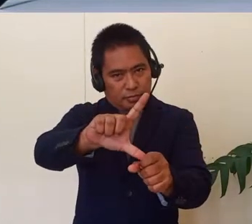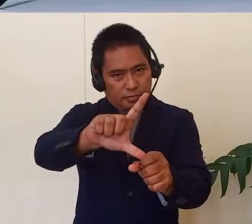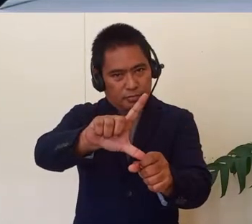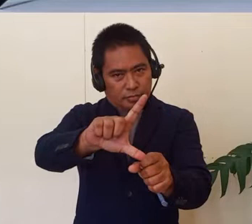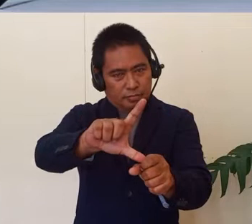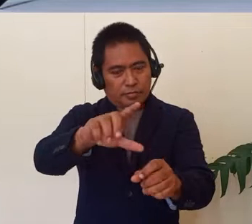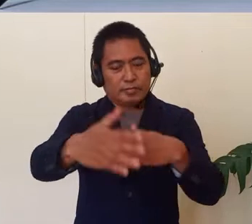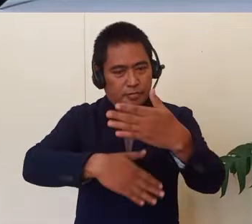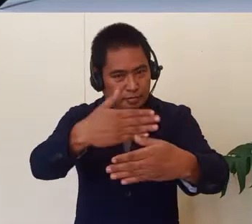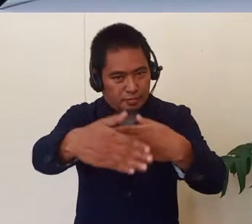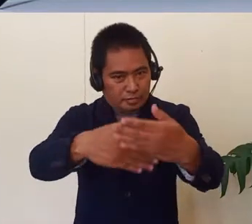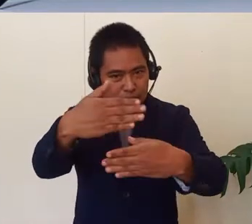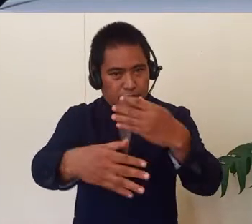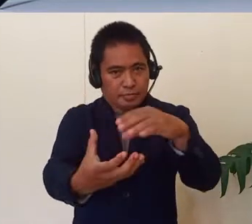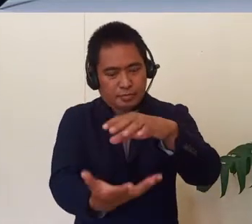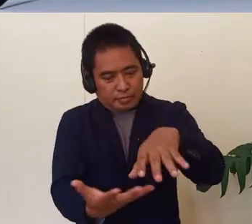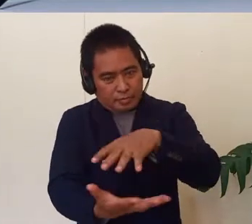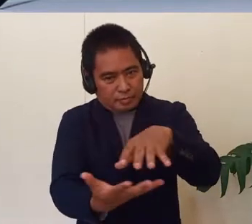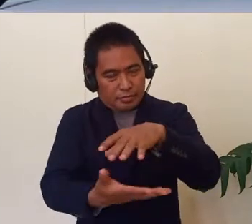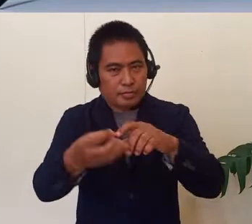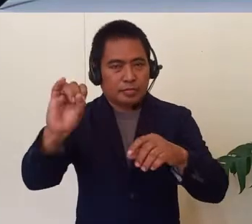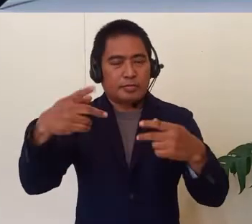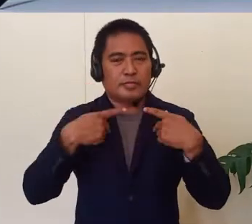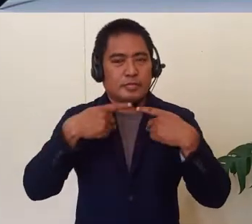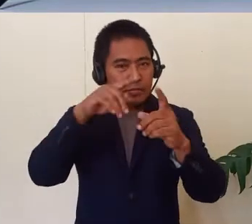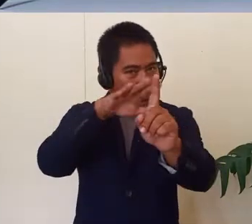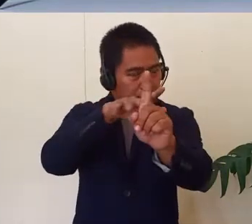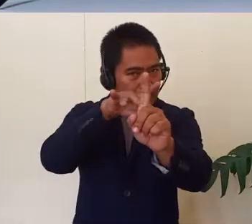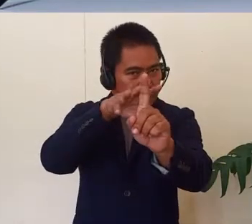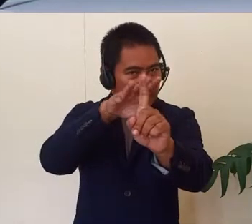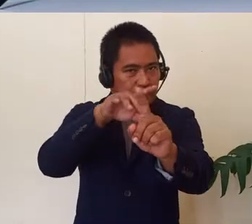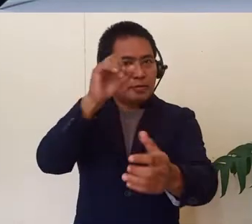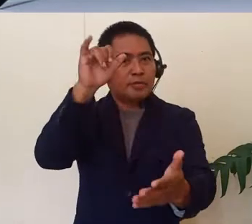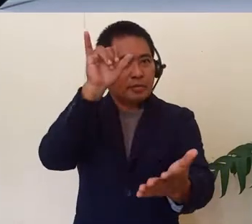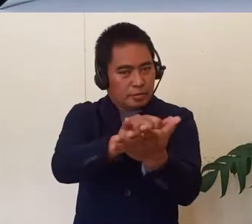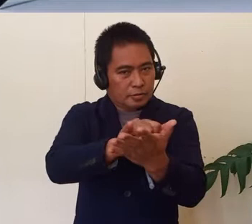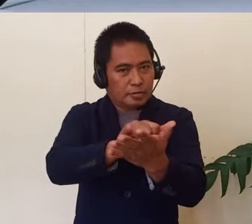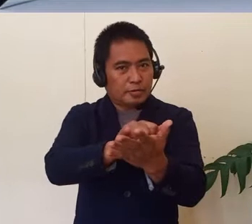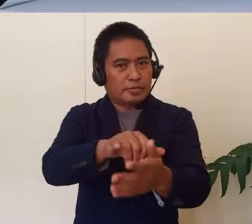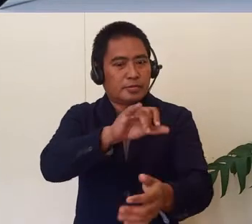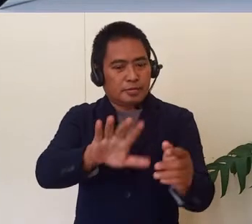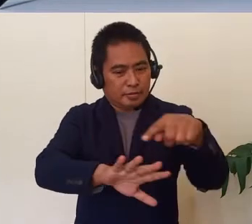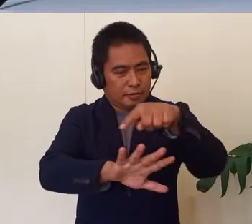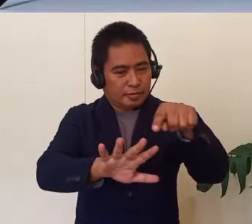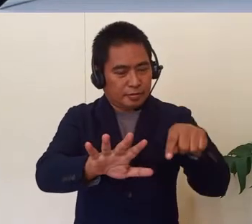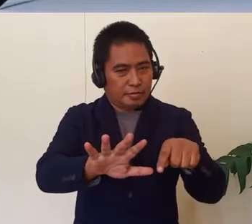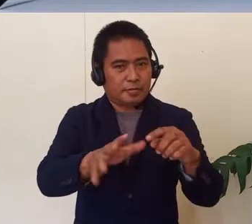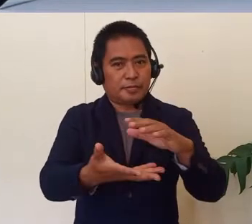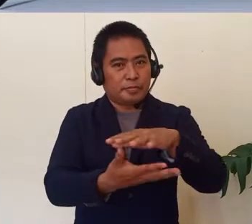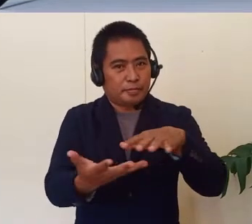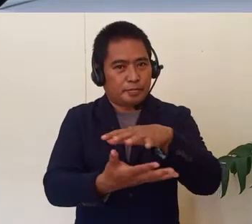observed that these mixtures either form homogeneous or